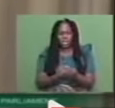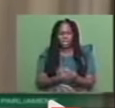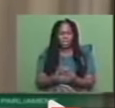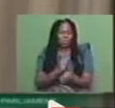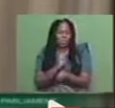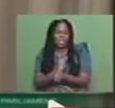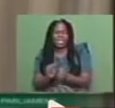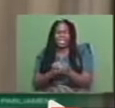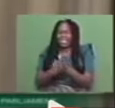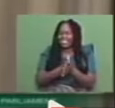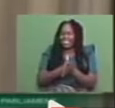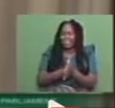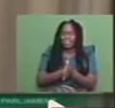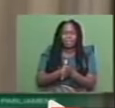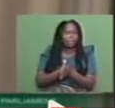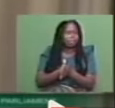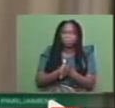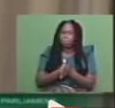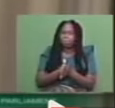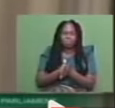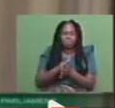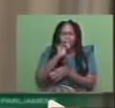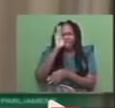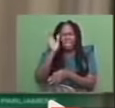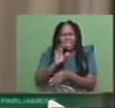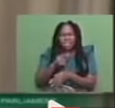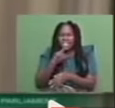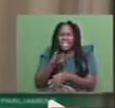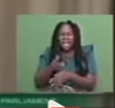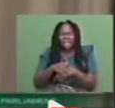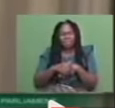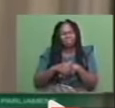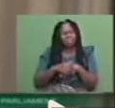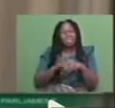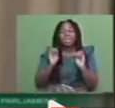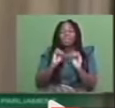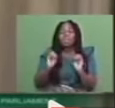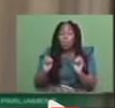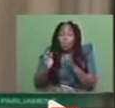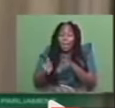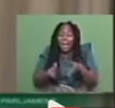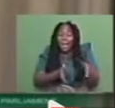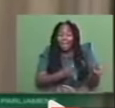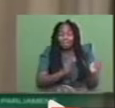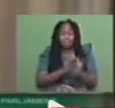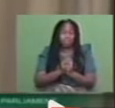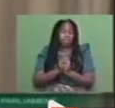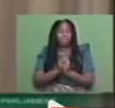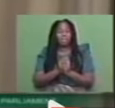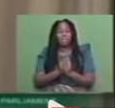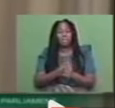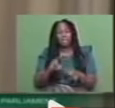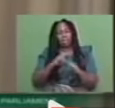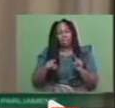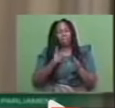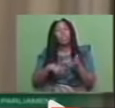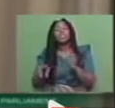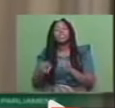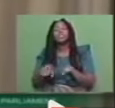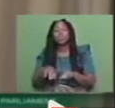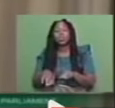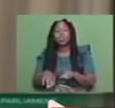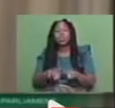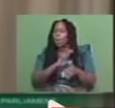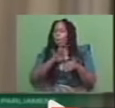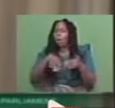again. Their wisdom ends with raising the price of apple, grapes, cars, and gas. If